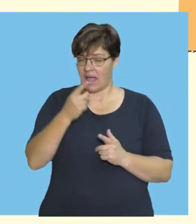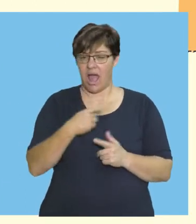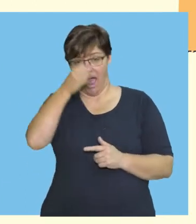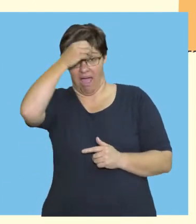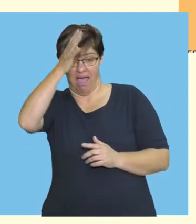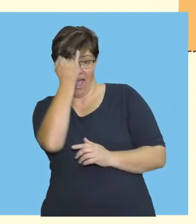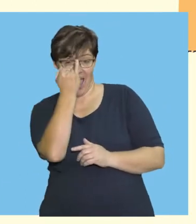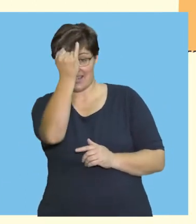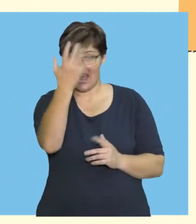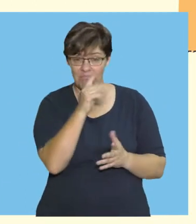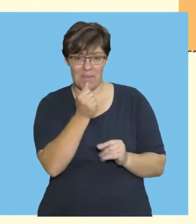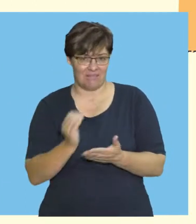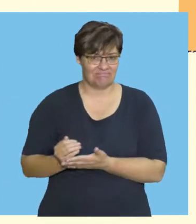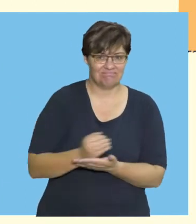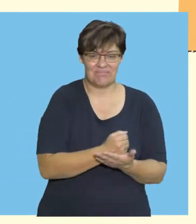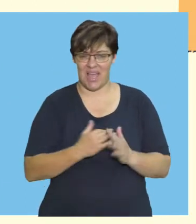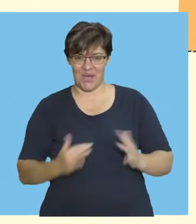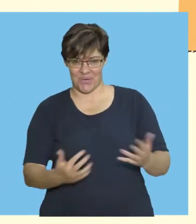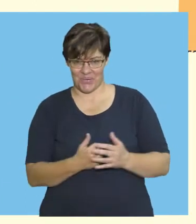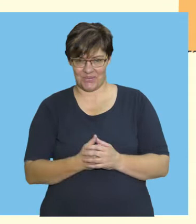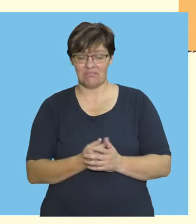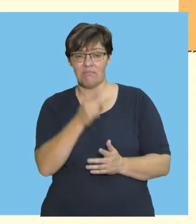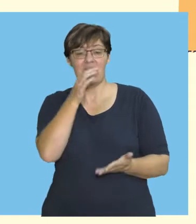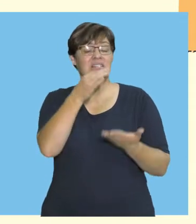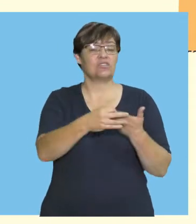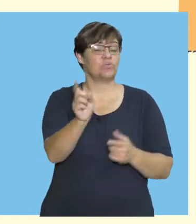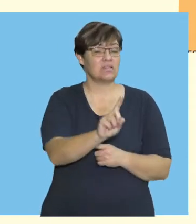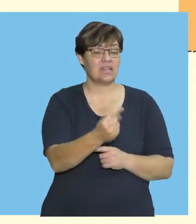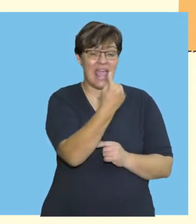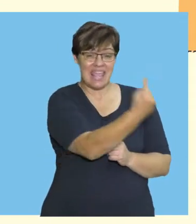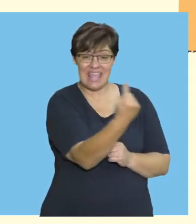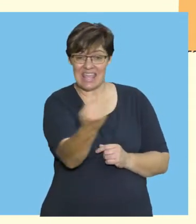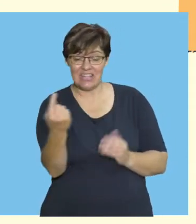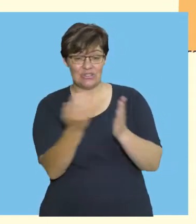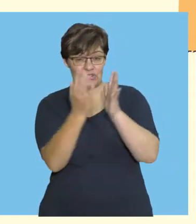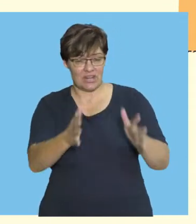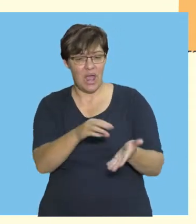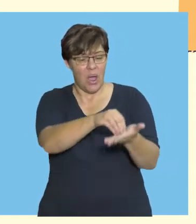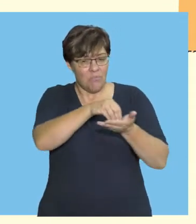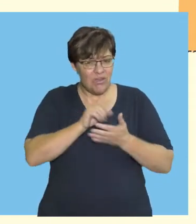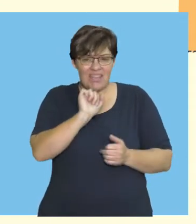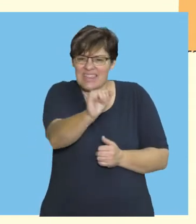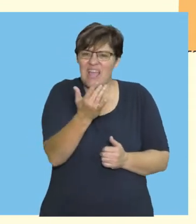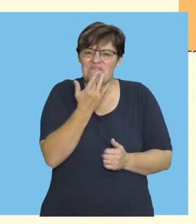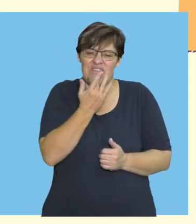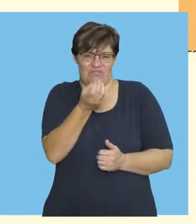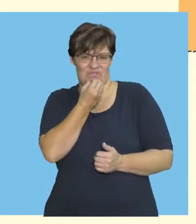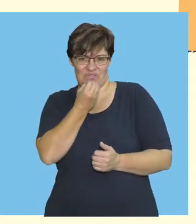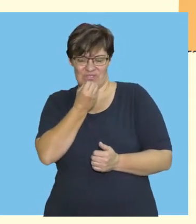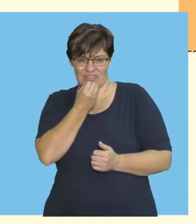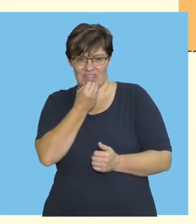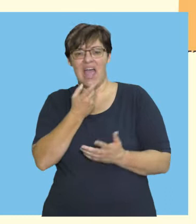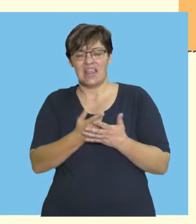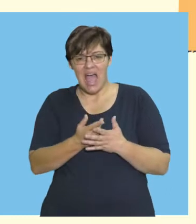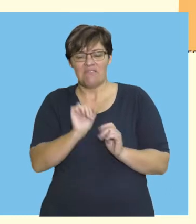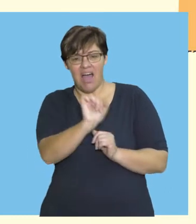Mandla had a brilliant idea for a fundraiser. He suggested that every student could bring in their favorite dish